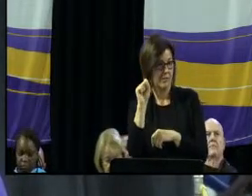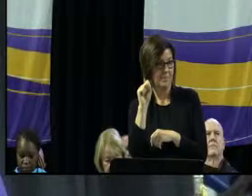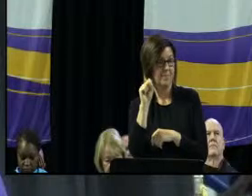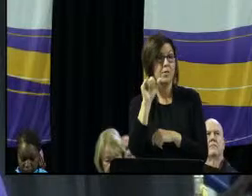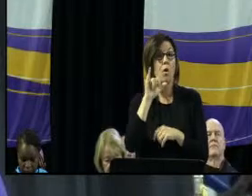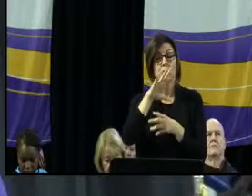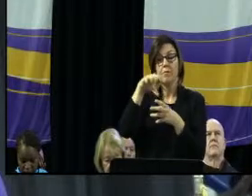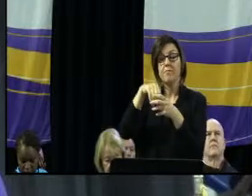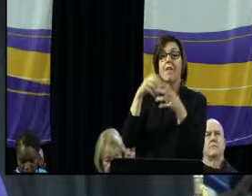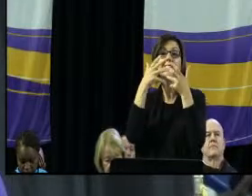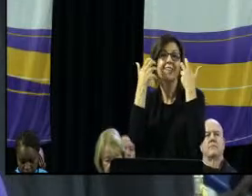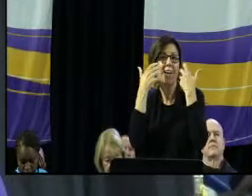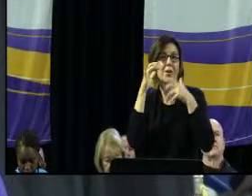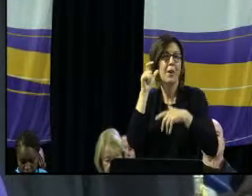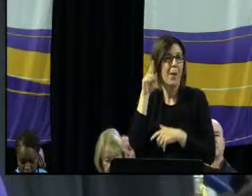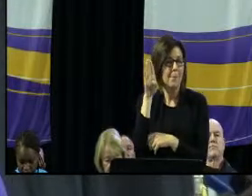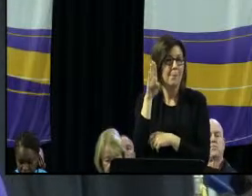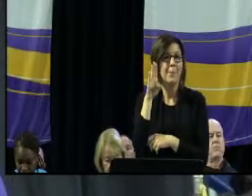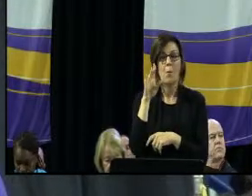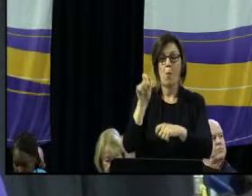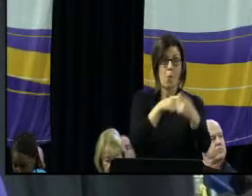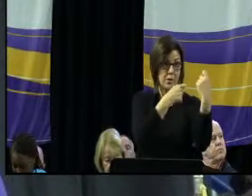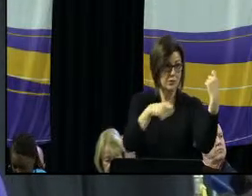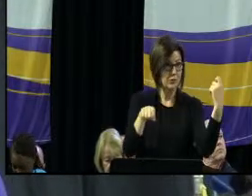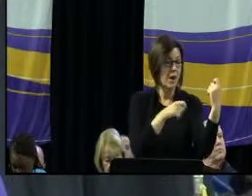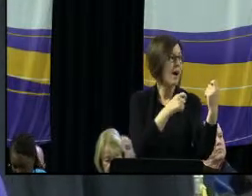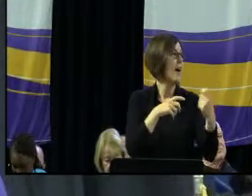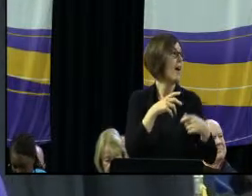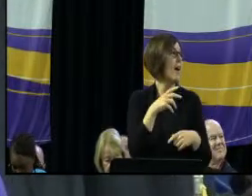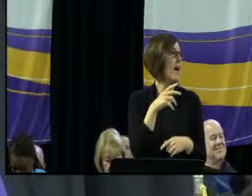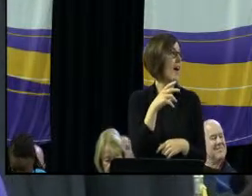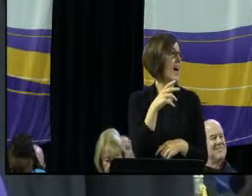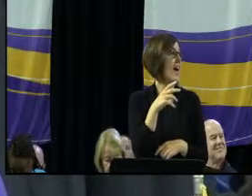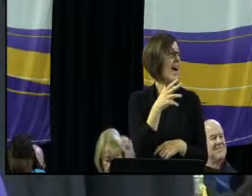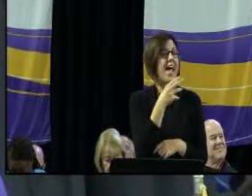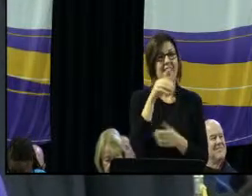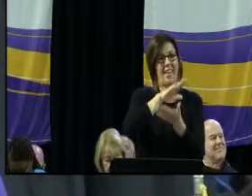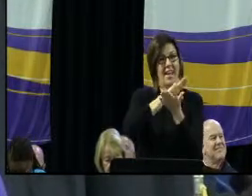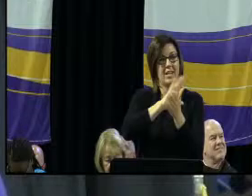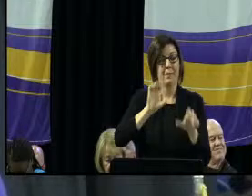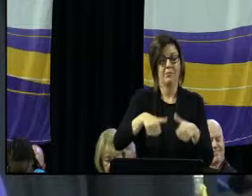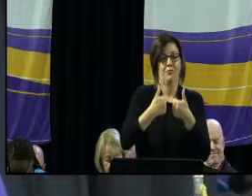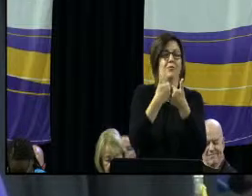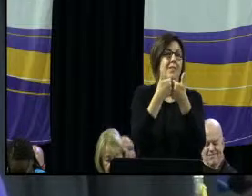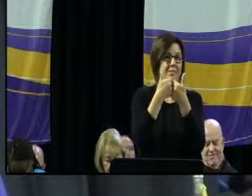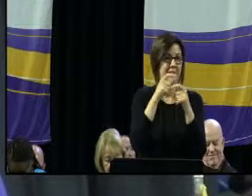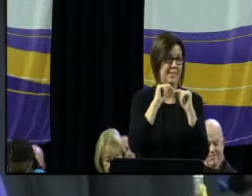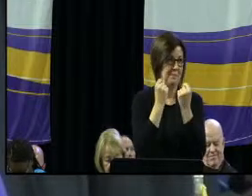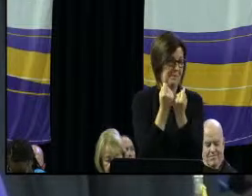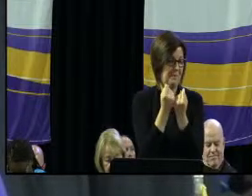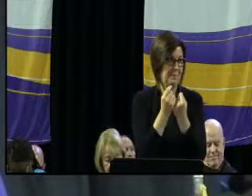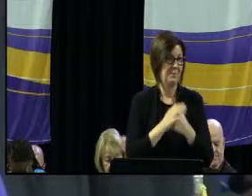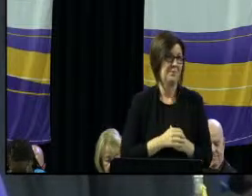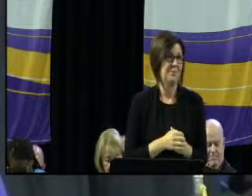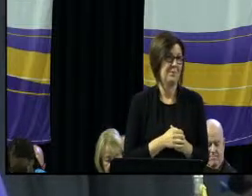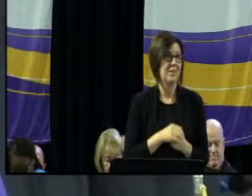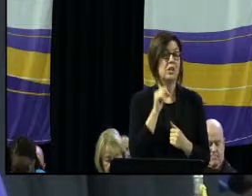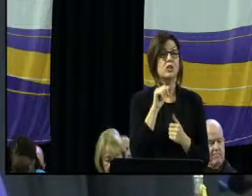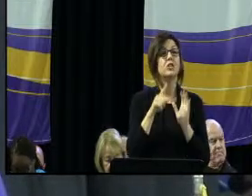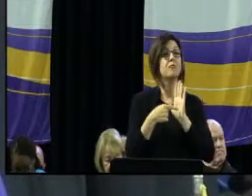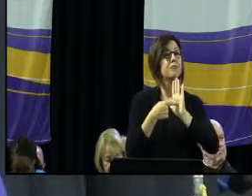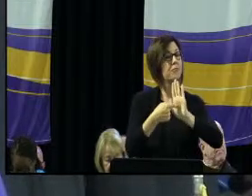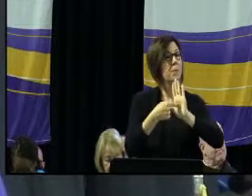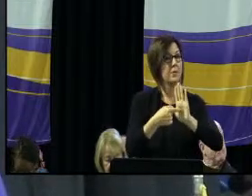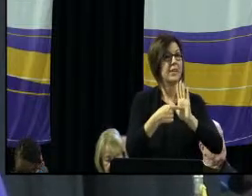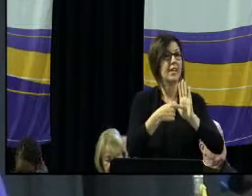member of Tiger Club, the Wilson Orchestra, and the Academic Challenge Team. Ridgely represented Wilson as a